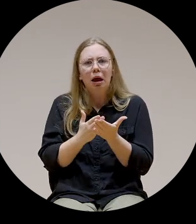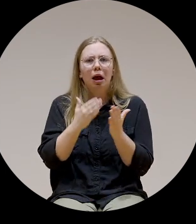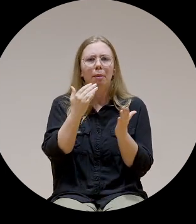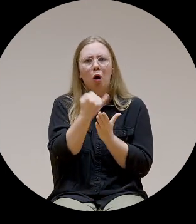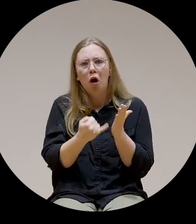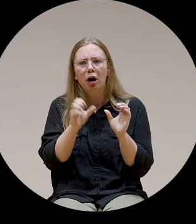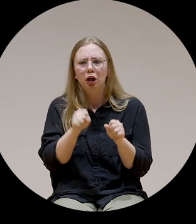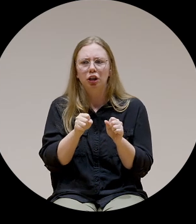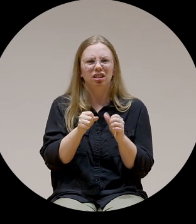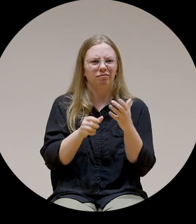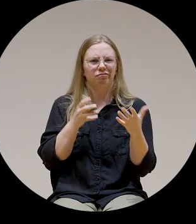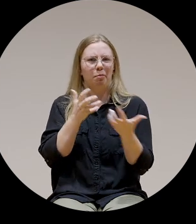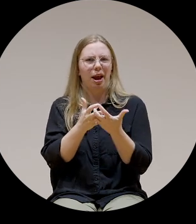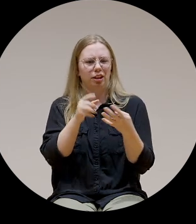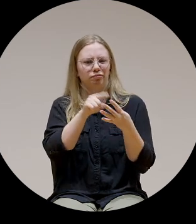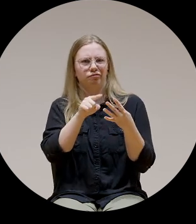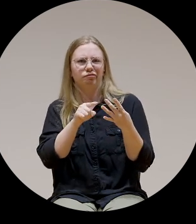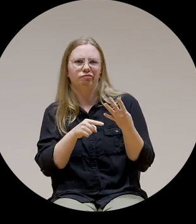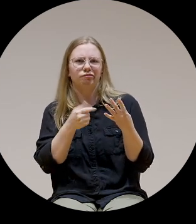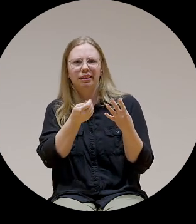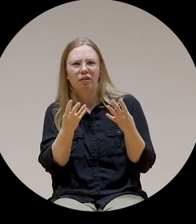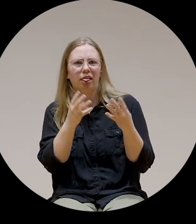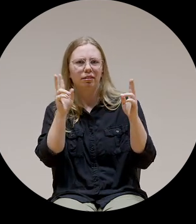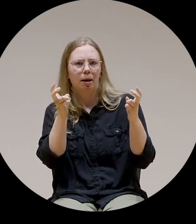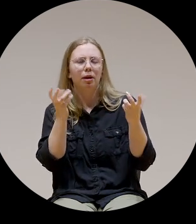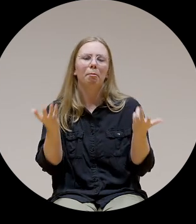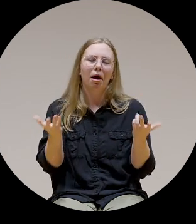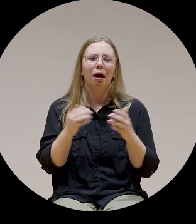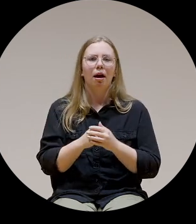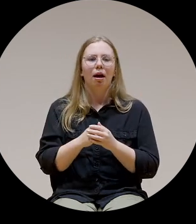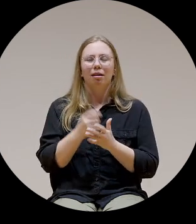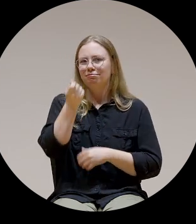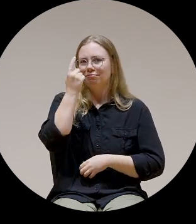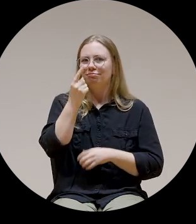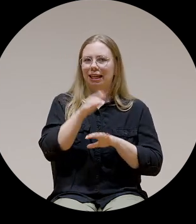one or more of each of these topics, but they're issues that